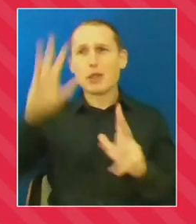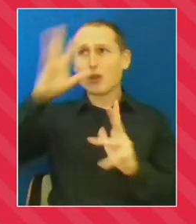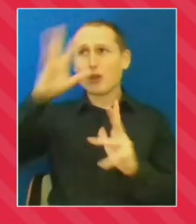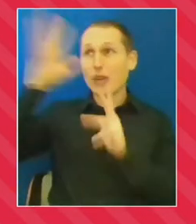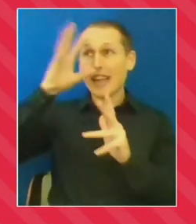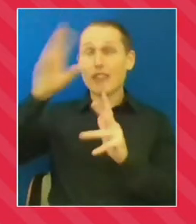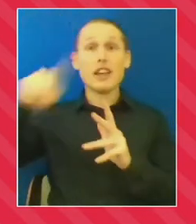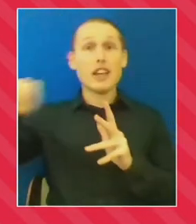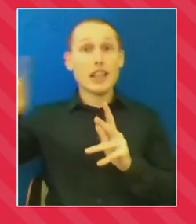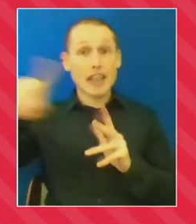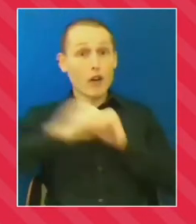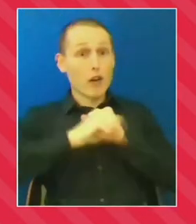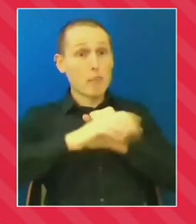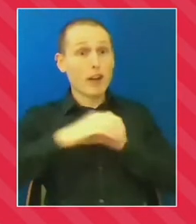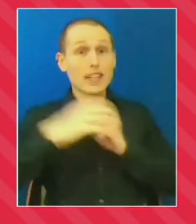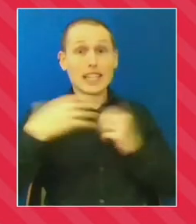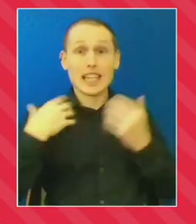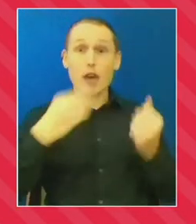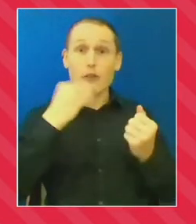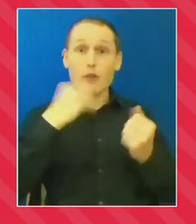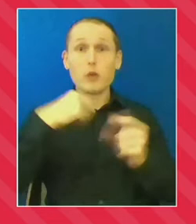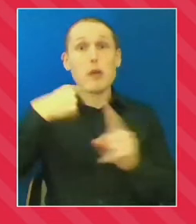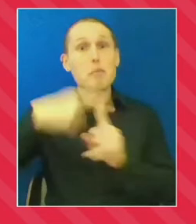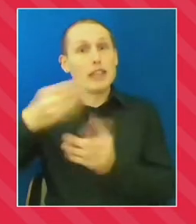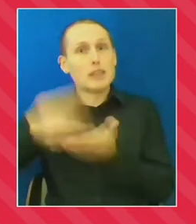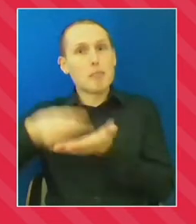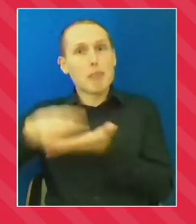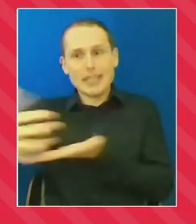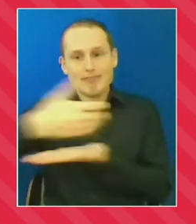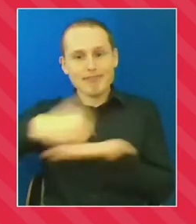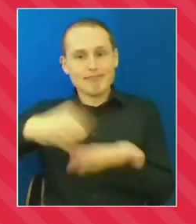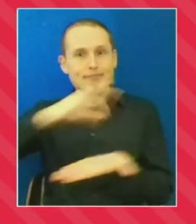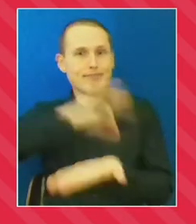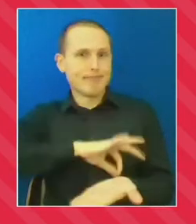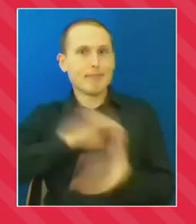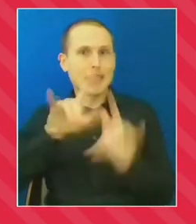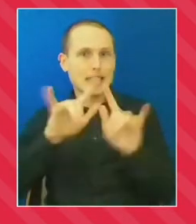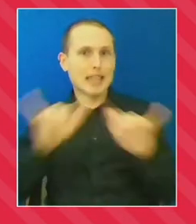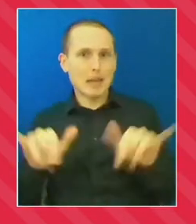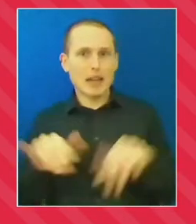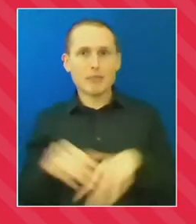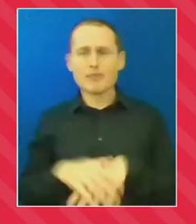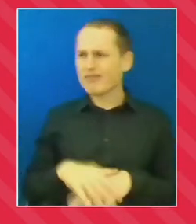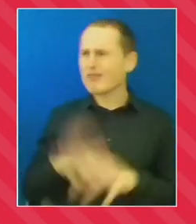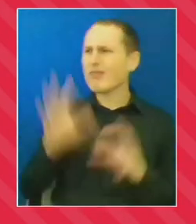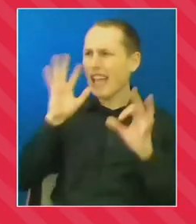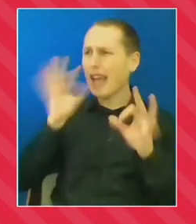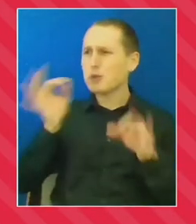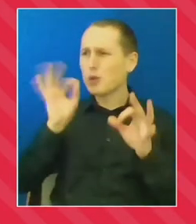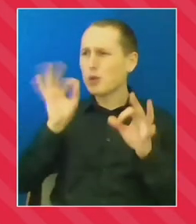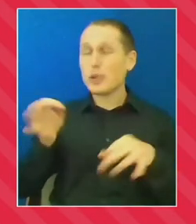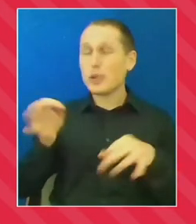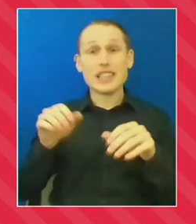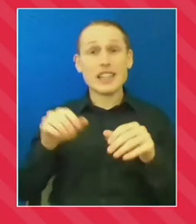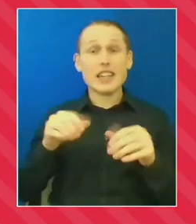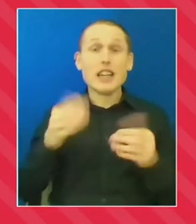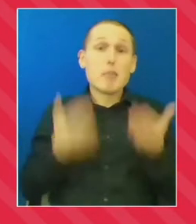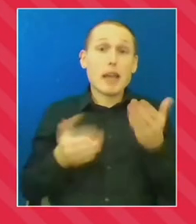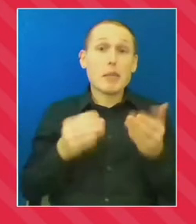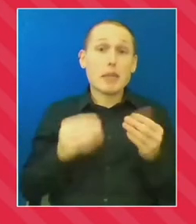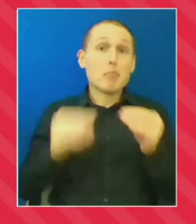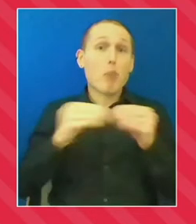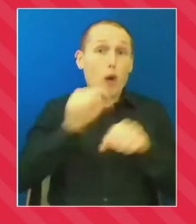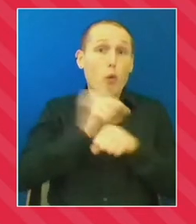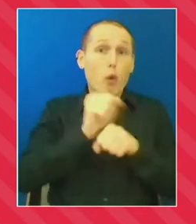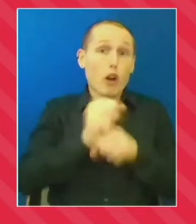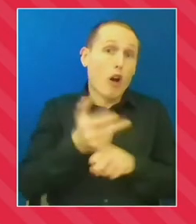it. Absolutely. And it really can be done. They may have to work a little harder, but it can be done. You know, you have